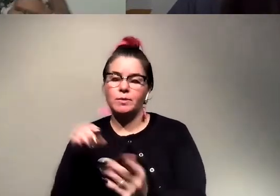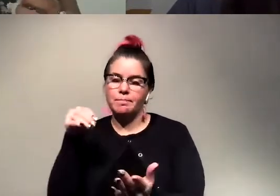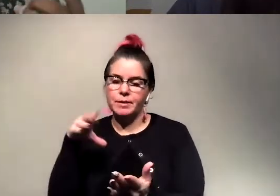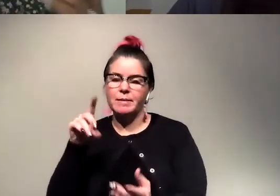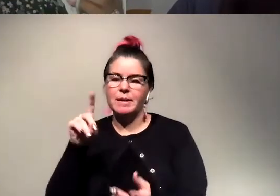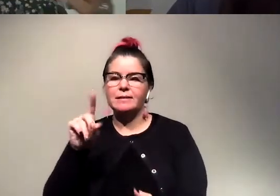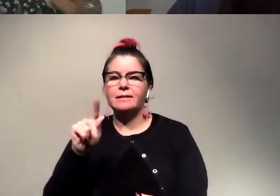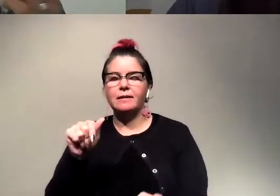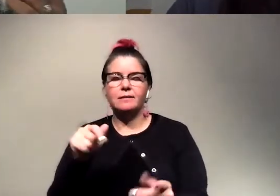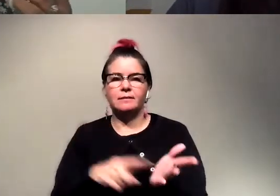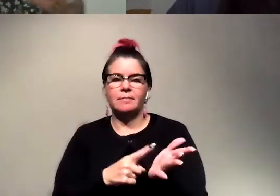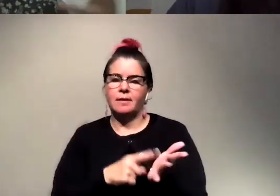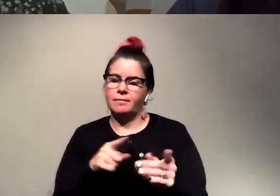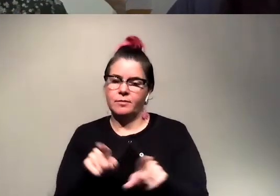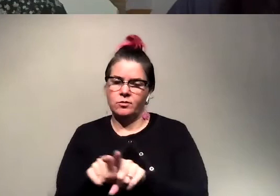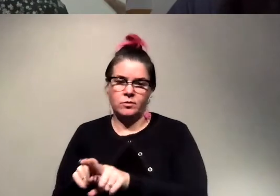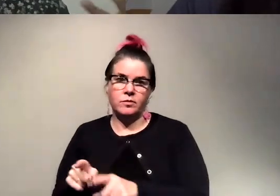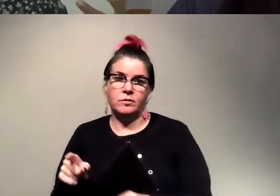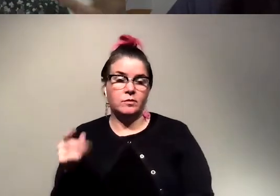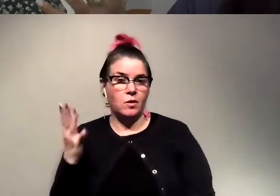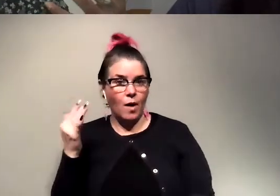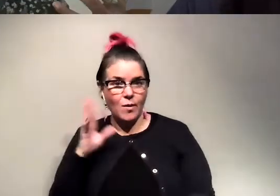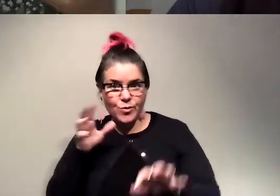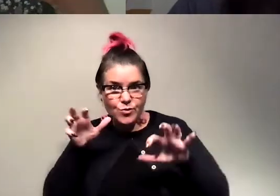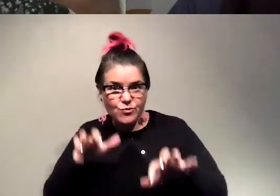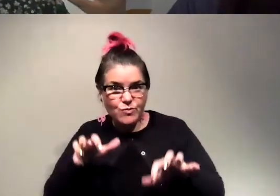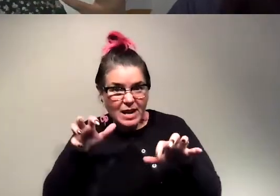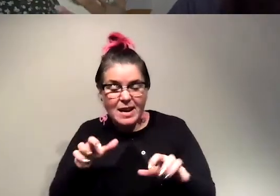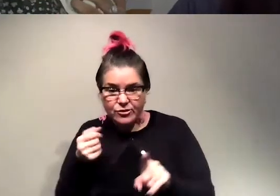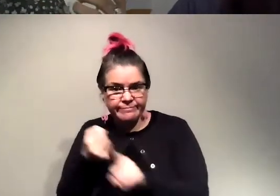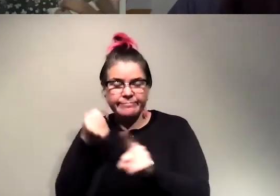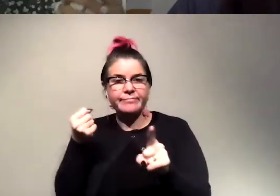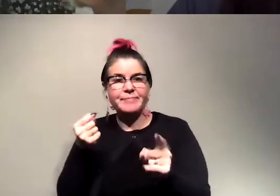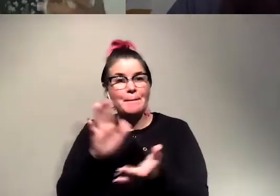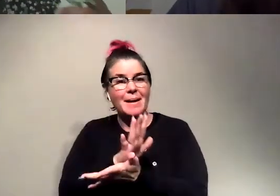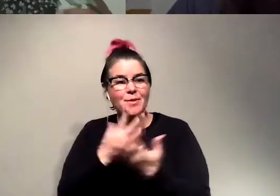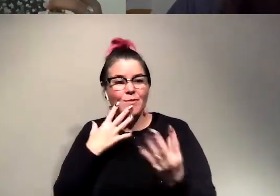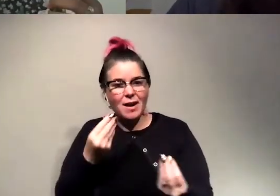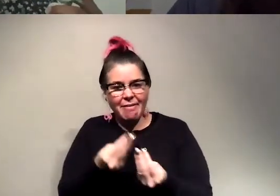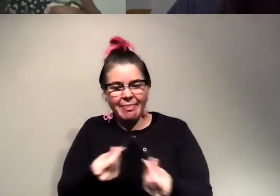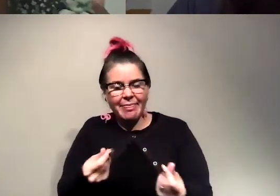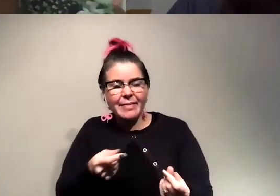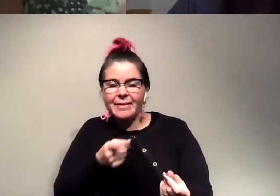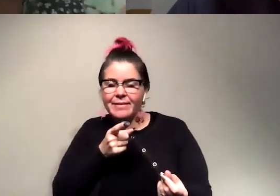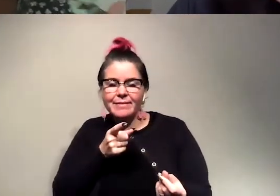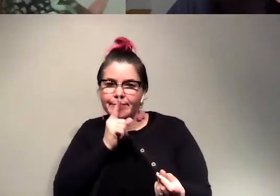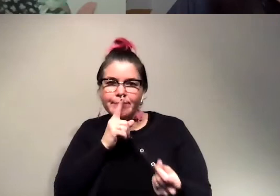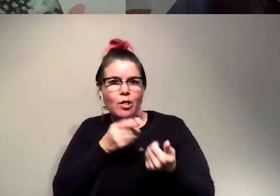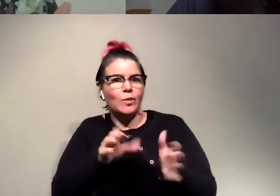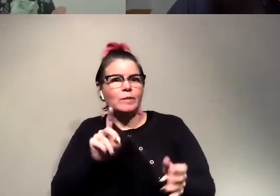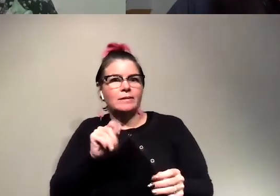well, because sometimes it starts to rain randomly and paper gets wet. You don't want to lose your data. Uh-huh.